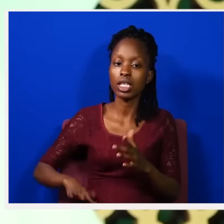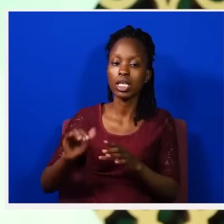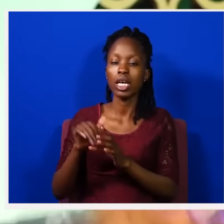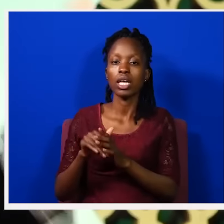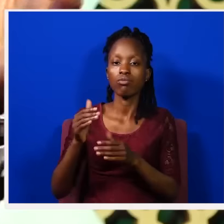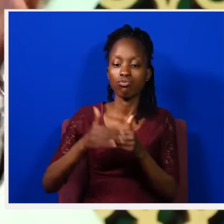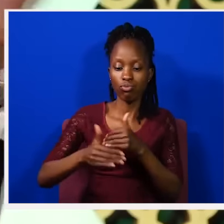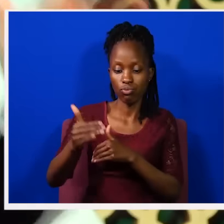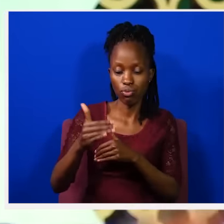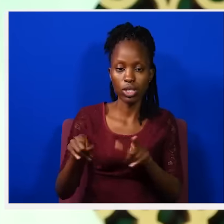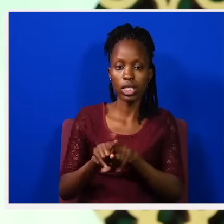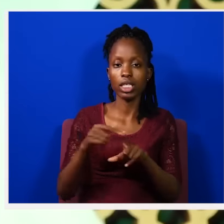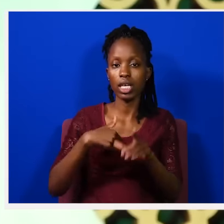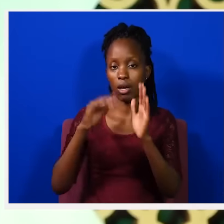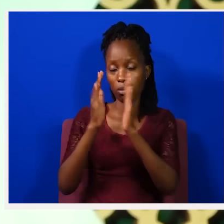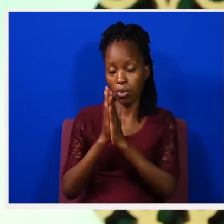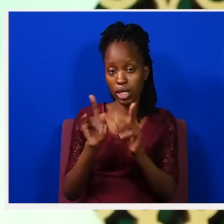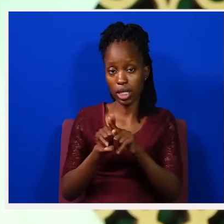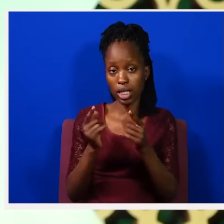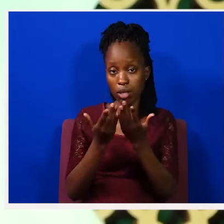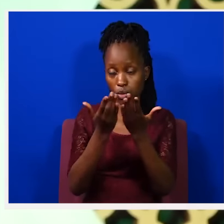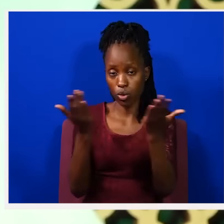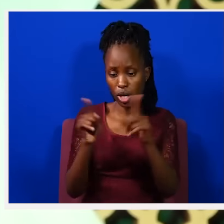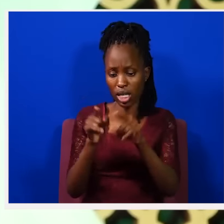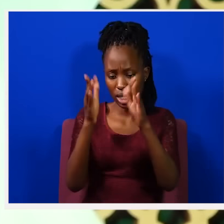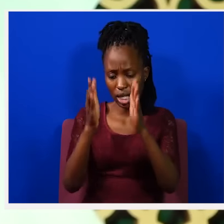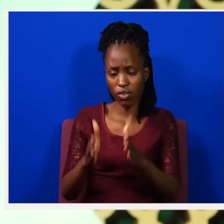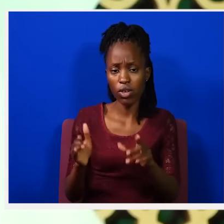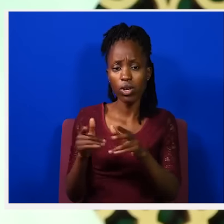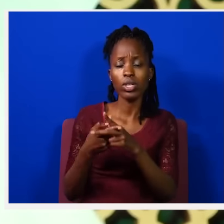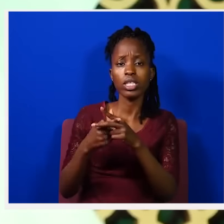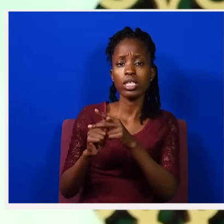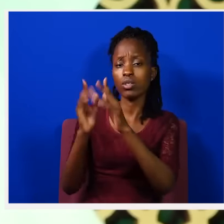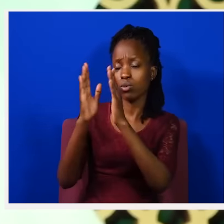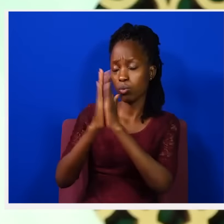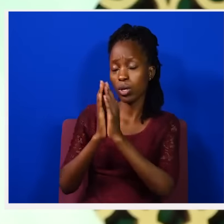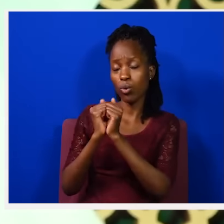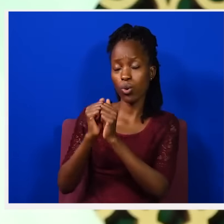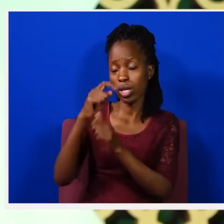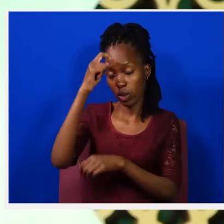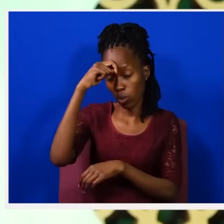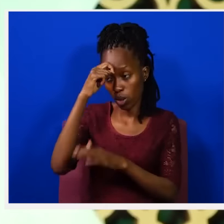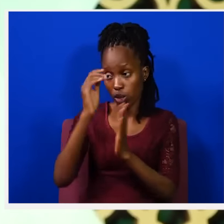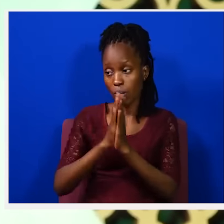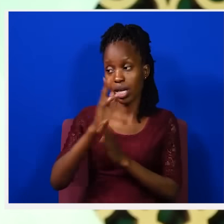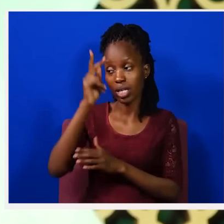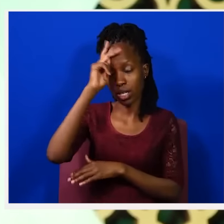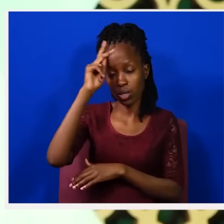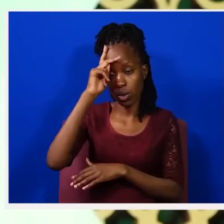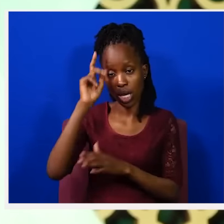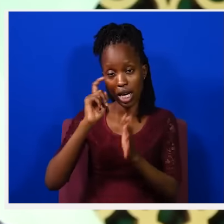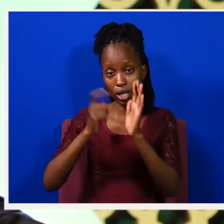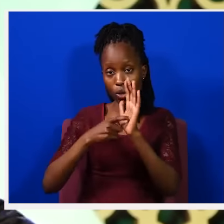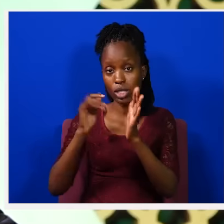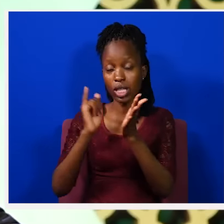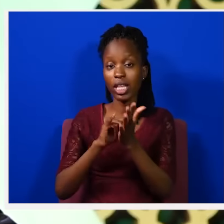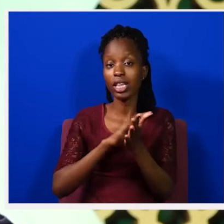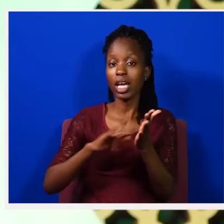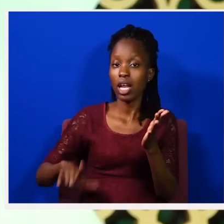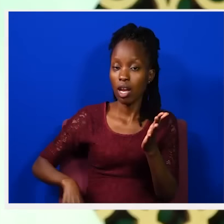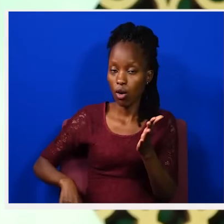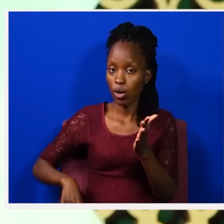coming days. And I pray that you too, as an individual, would begin to pray with wisdom and with knowledge, acknowledging the fact that